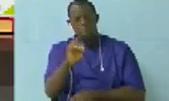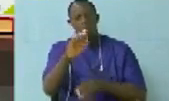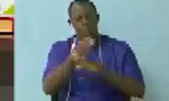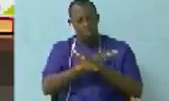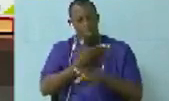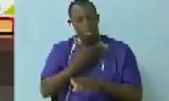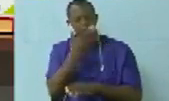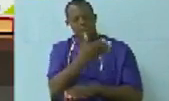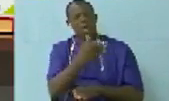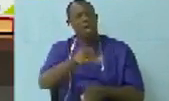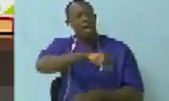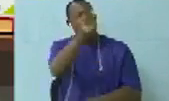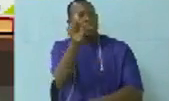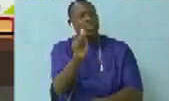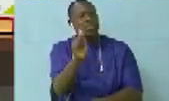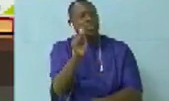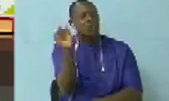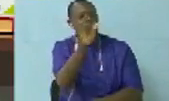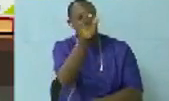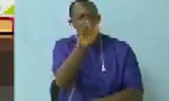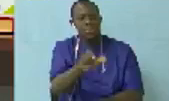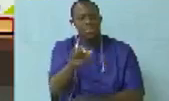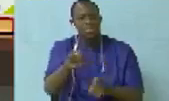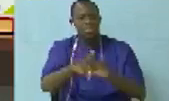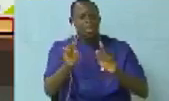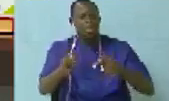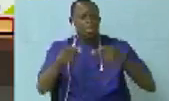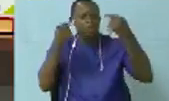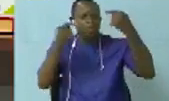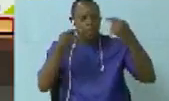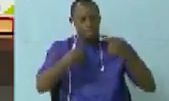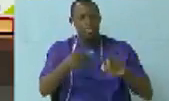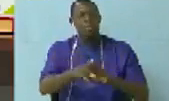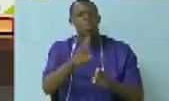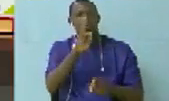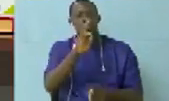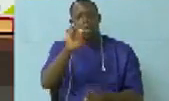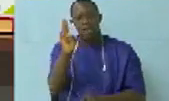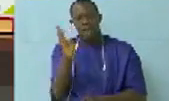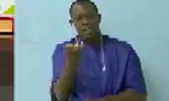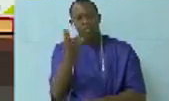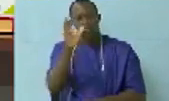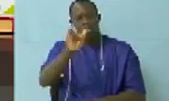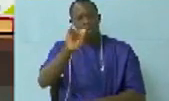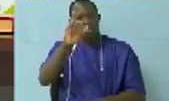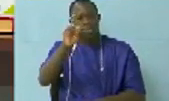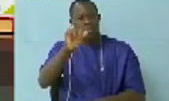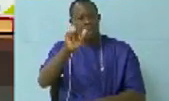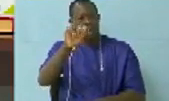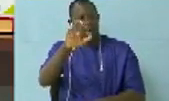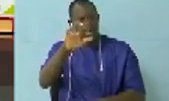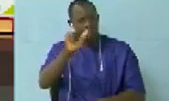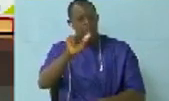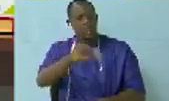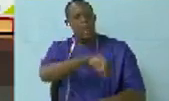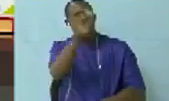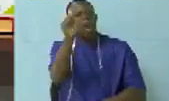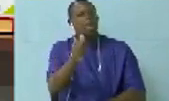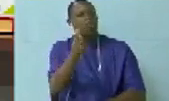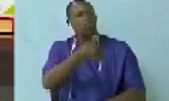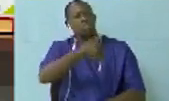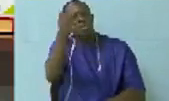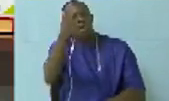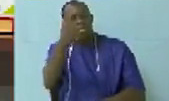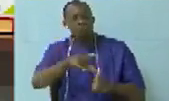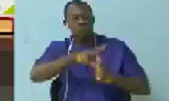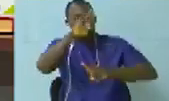was directly opposite me. Haidara betilindi ntela ntakuona betilindi nyola. And other panel